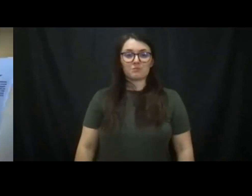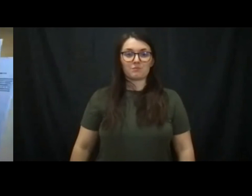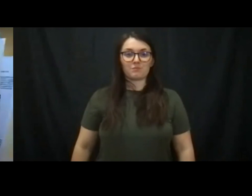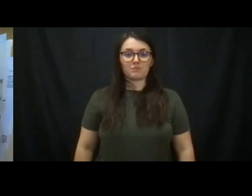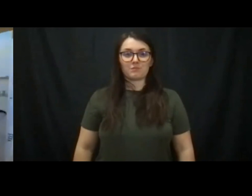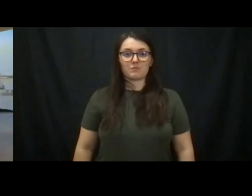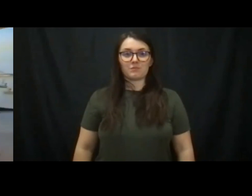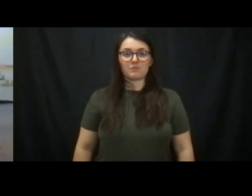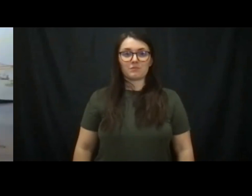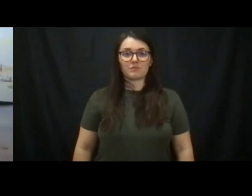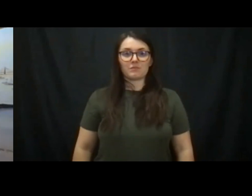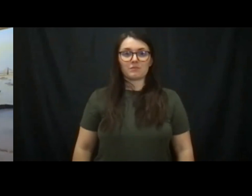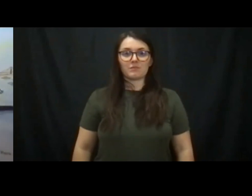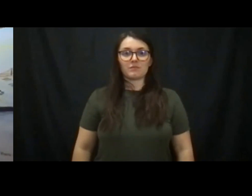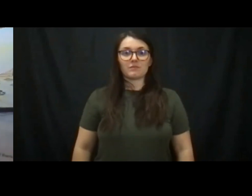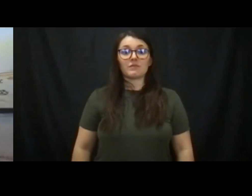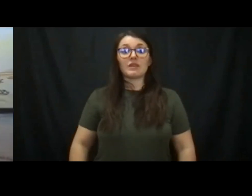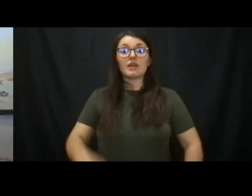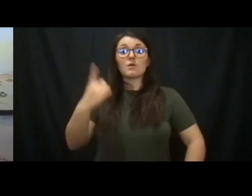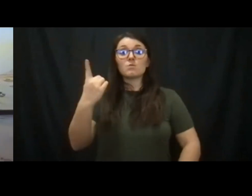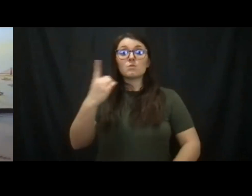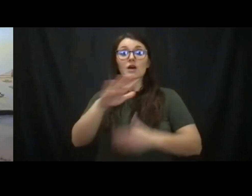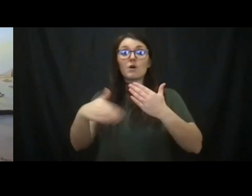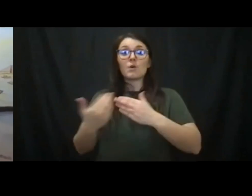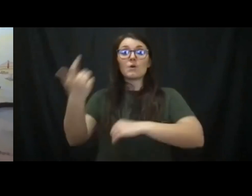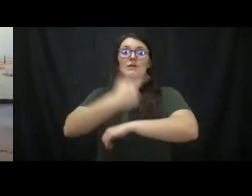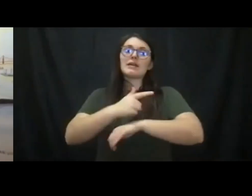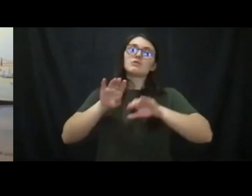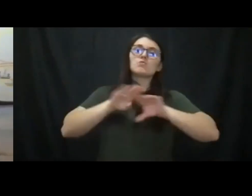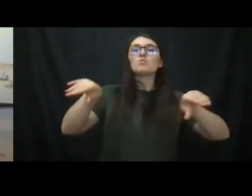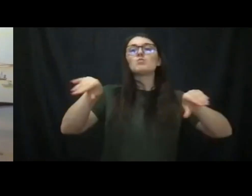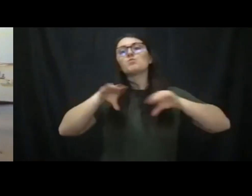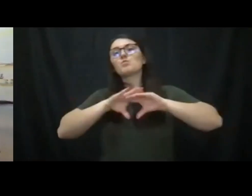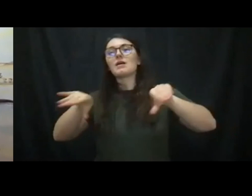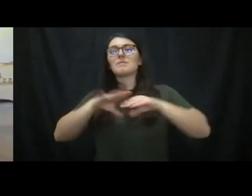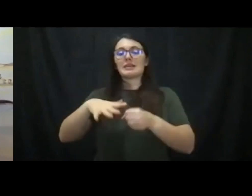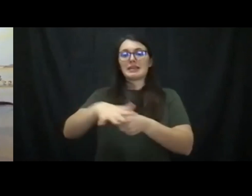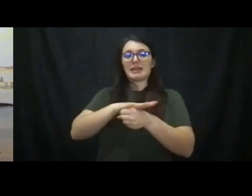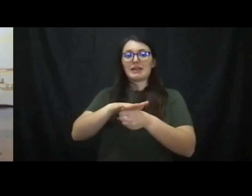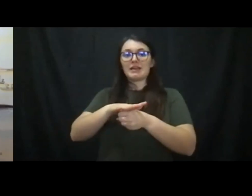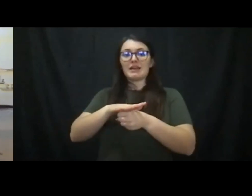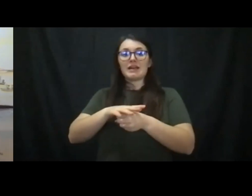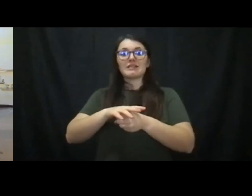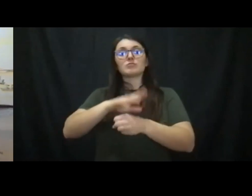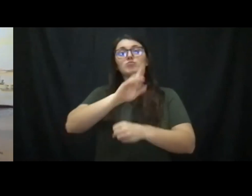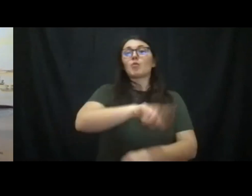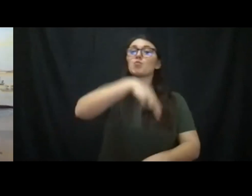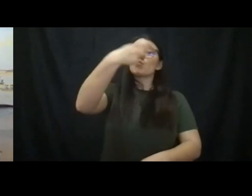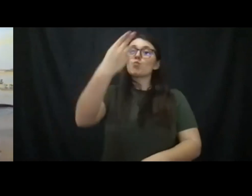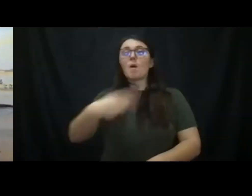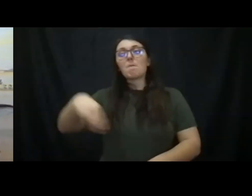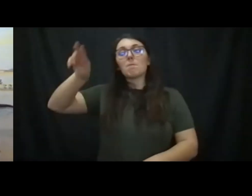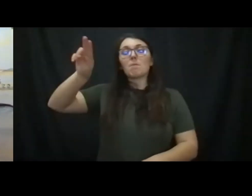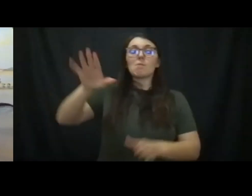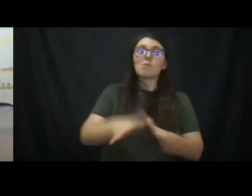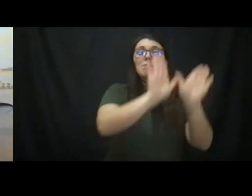Humphrey spent one whole day happily swimming around the bay. He did tricks for the people gathered along the shore to see